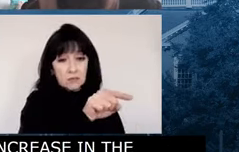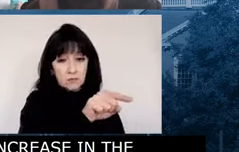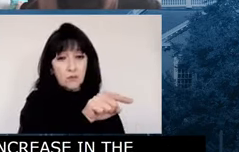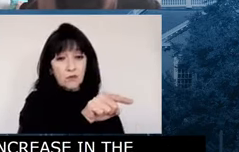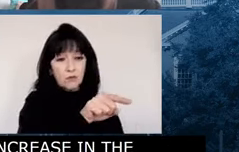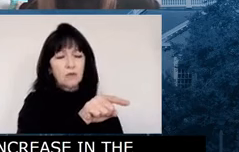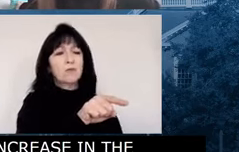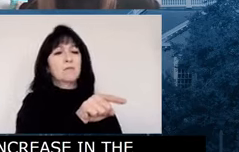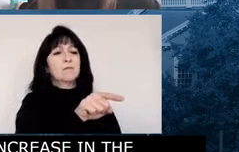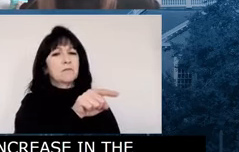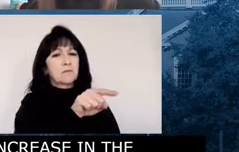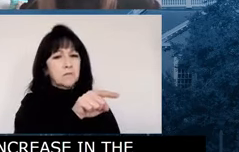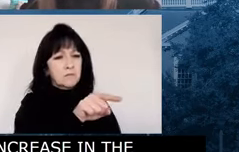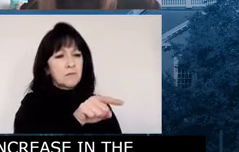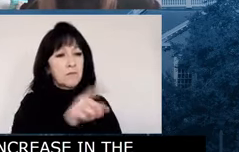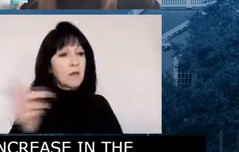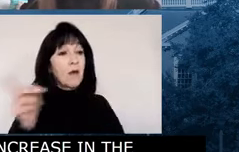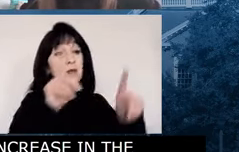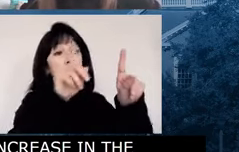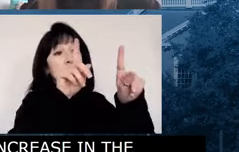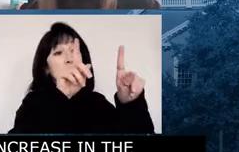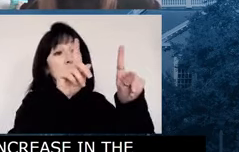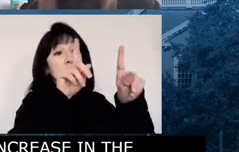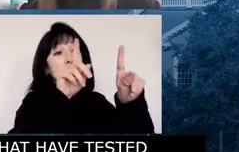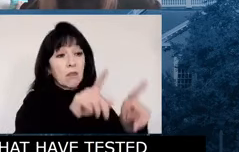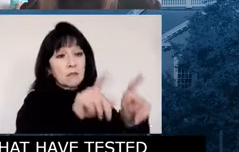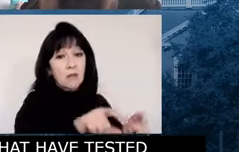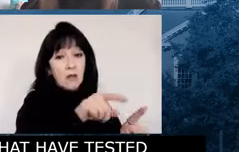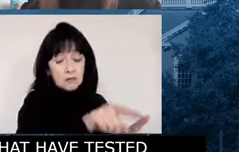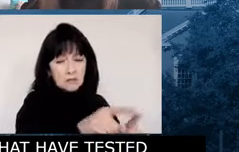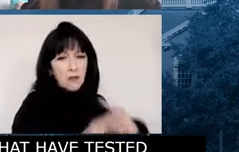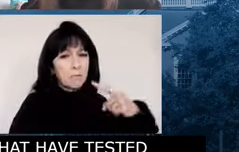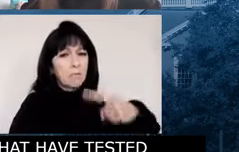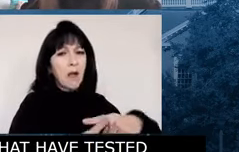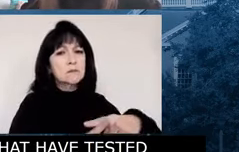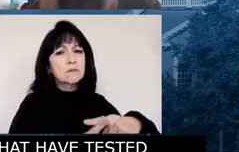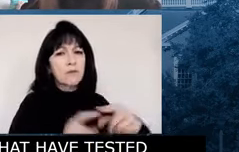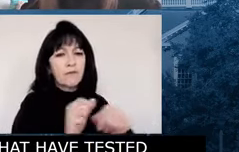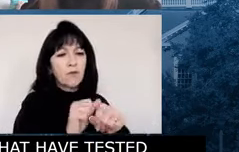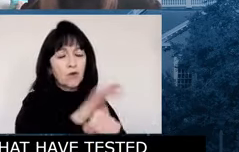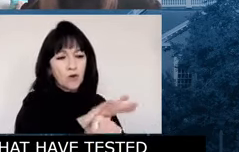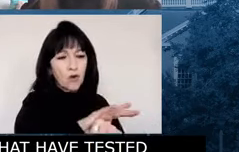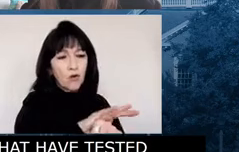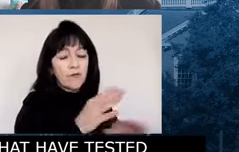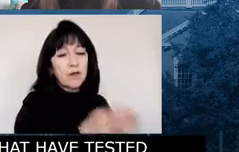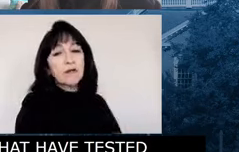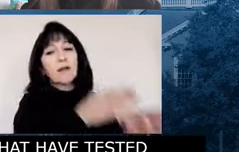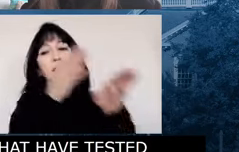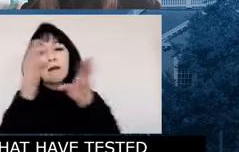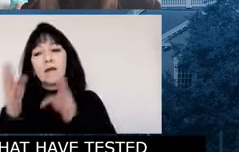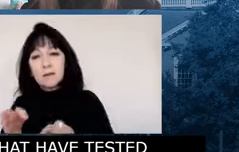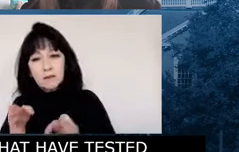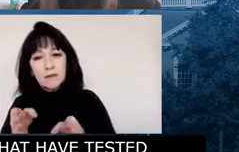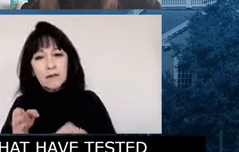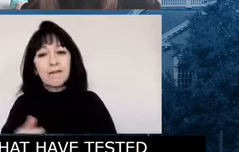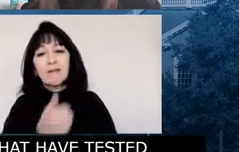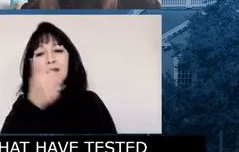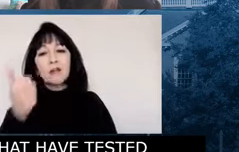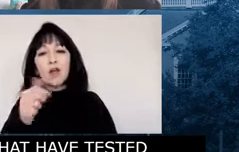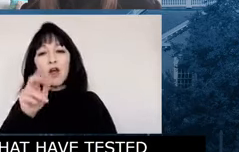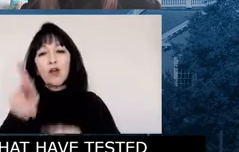tested positive for COVID and the number that are admitted, which is another data